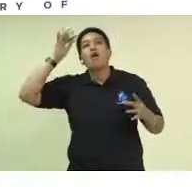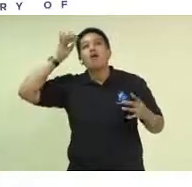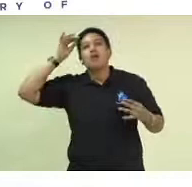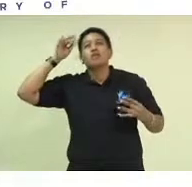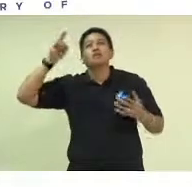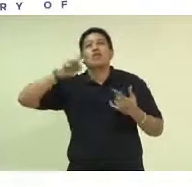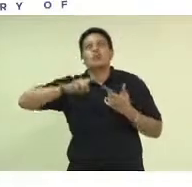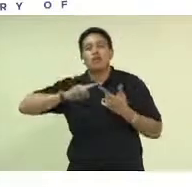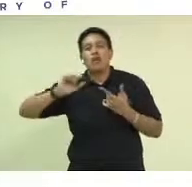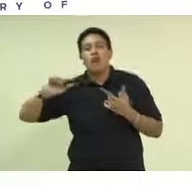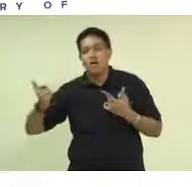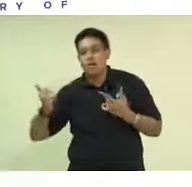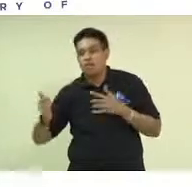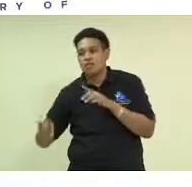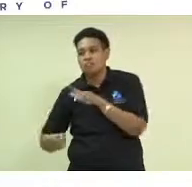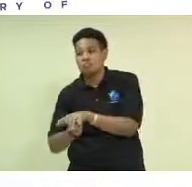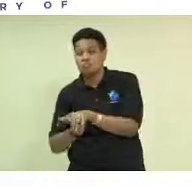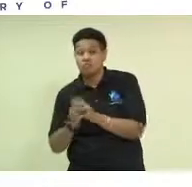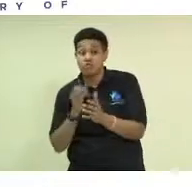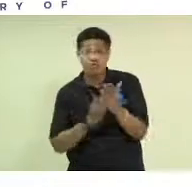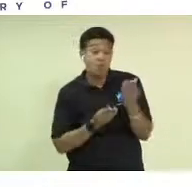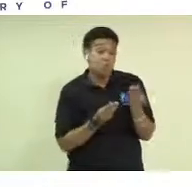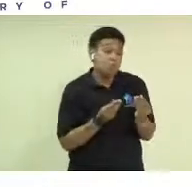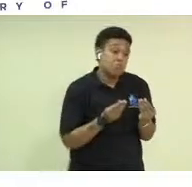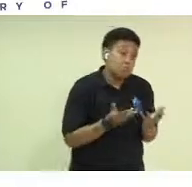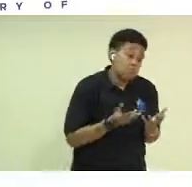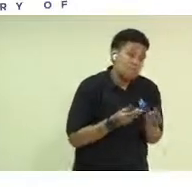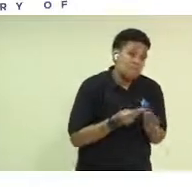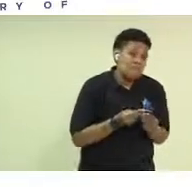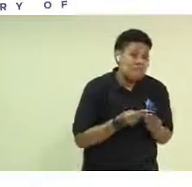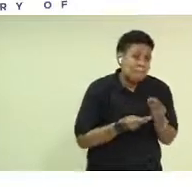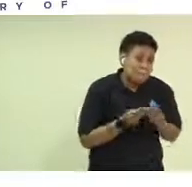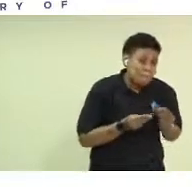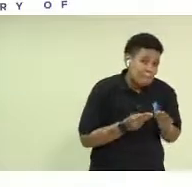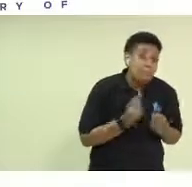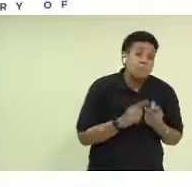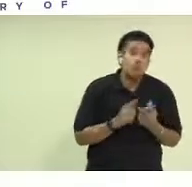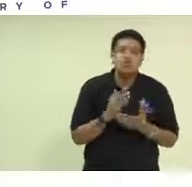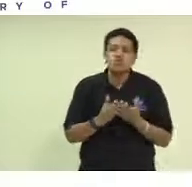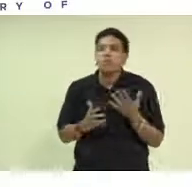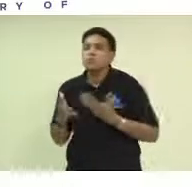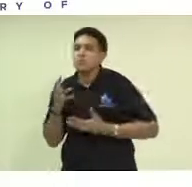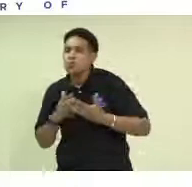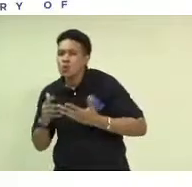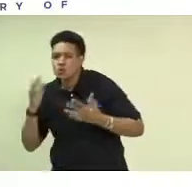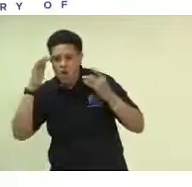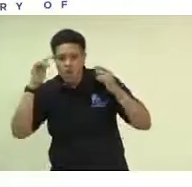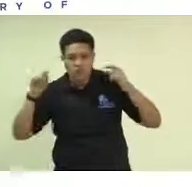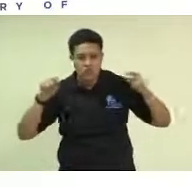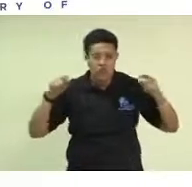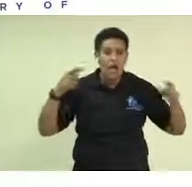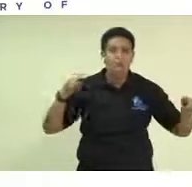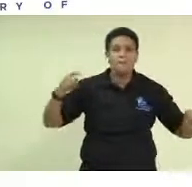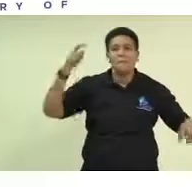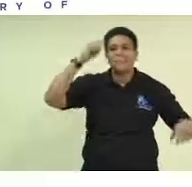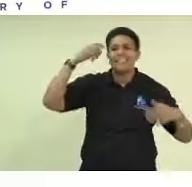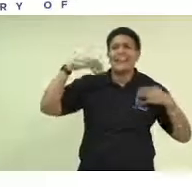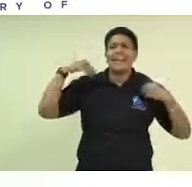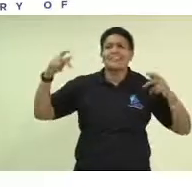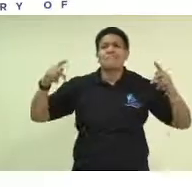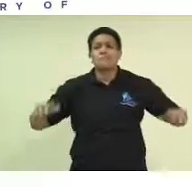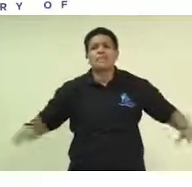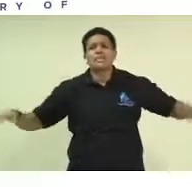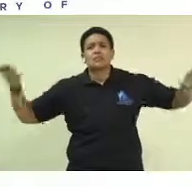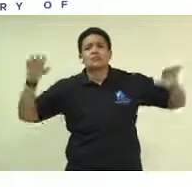concerns and considerations, some economic, but some also social. The mental health of the population,